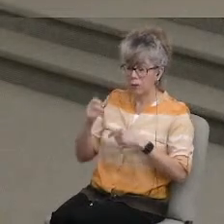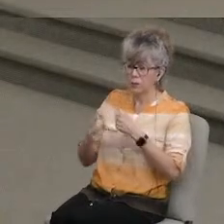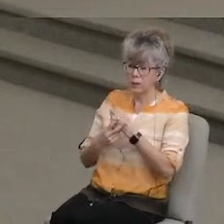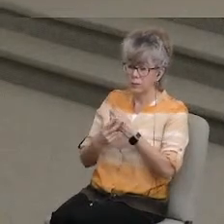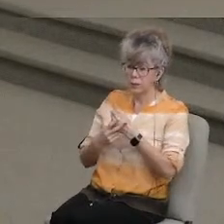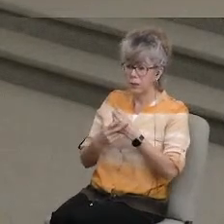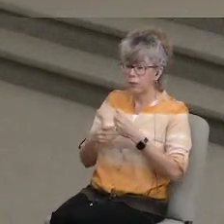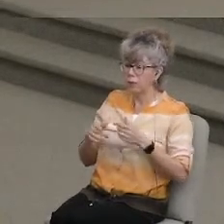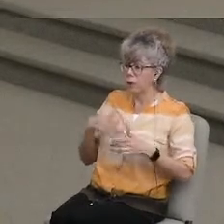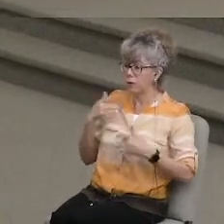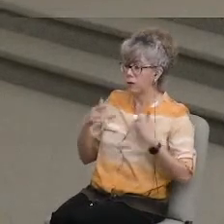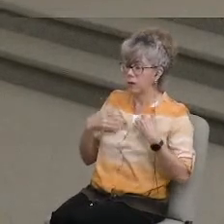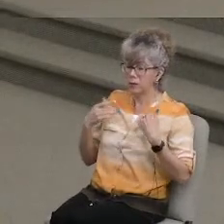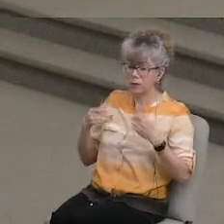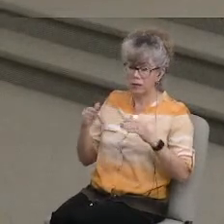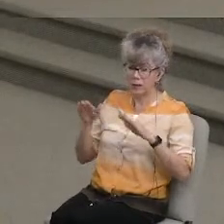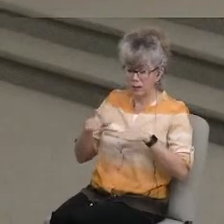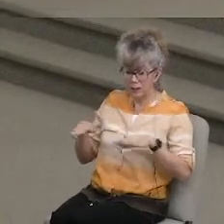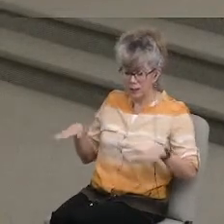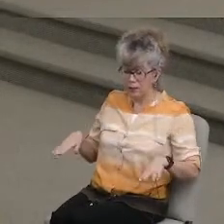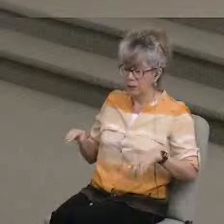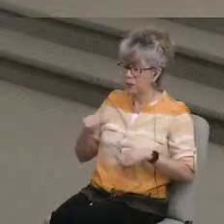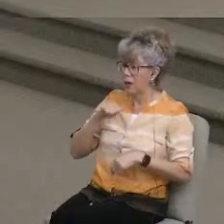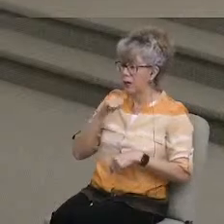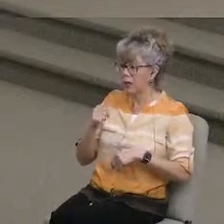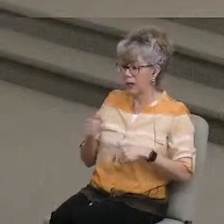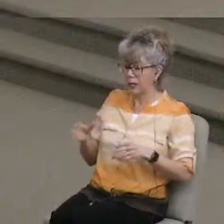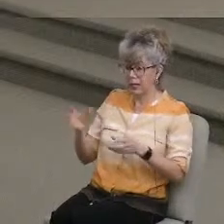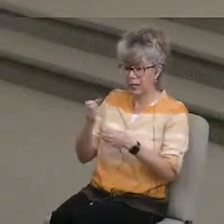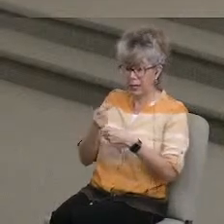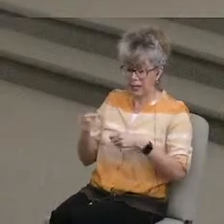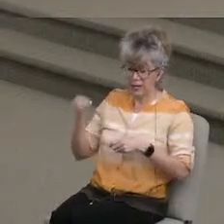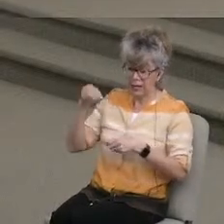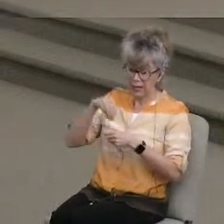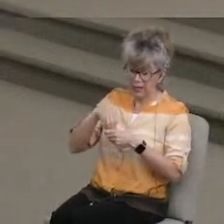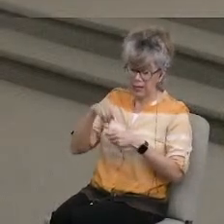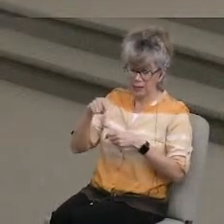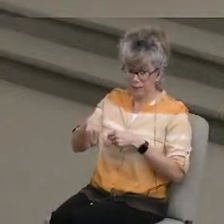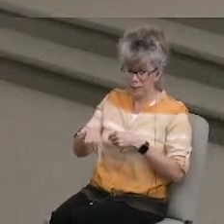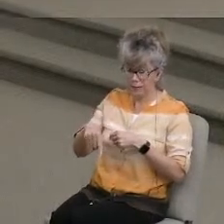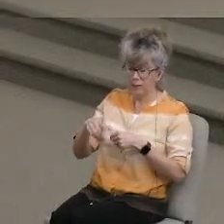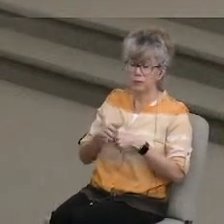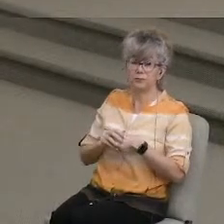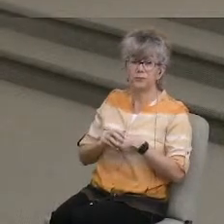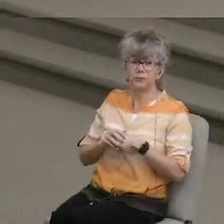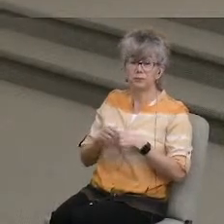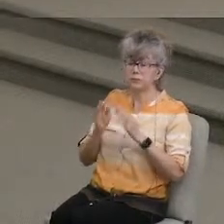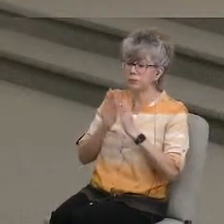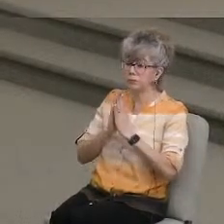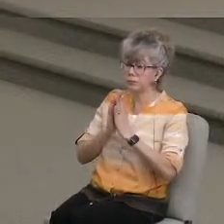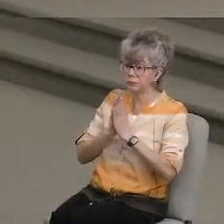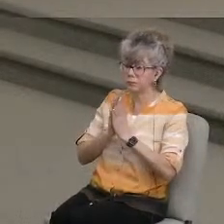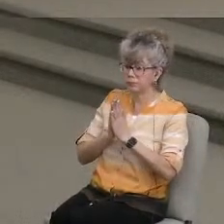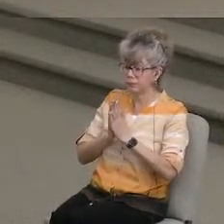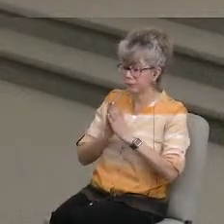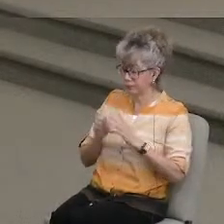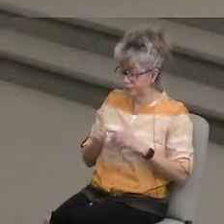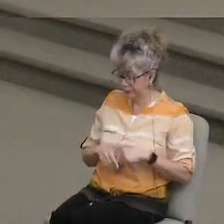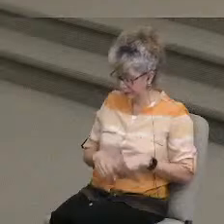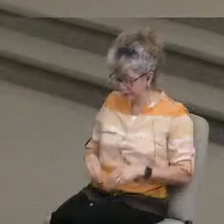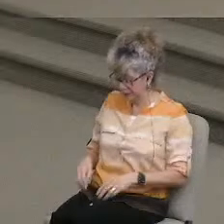wouldn't want that. So that said, that concludes the announcements, and if you would, go with me to prayer as we go to our